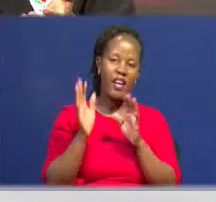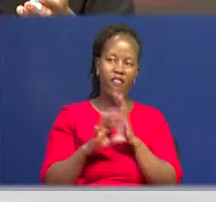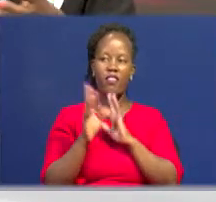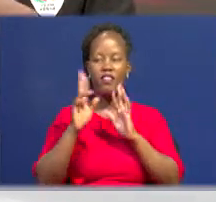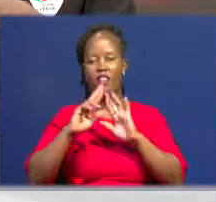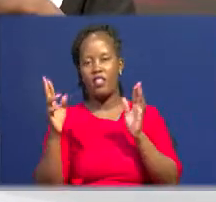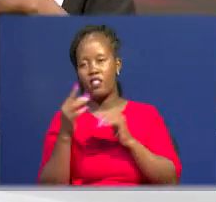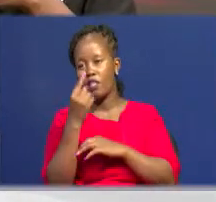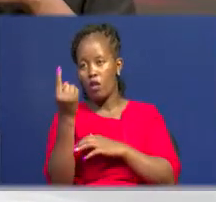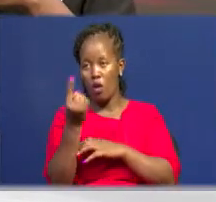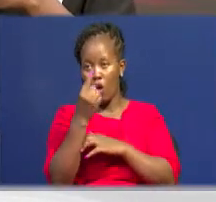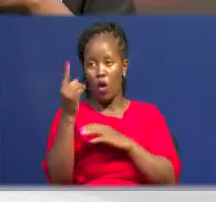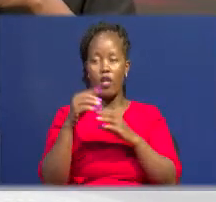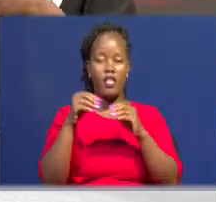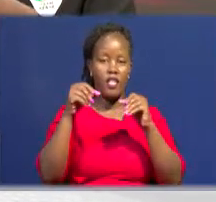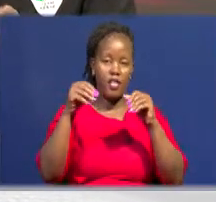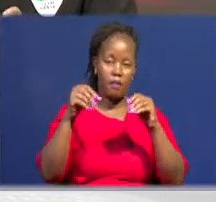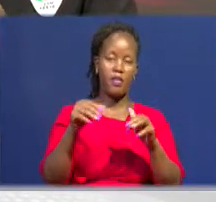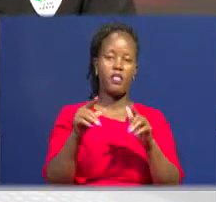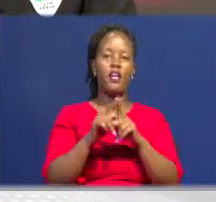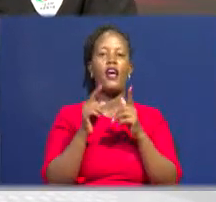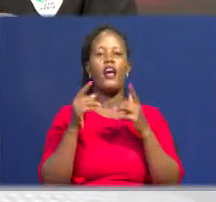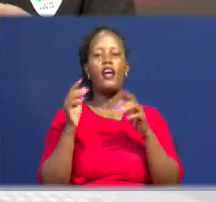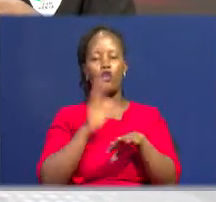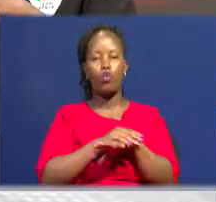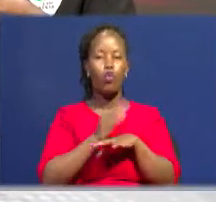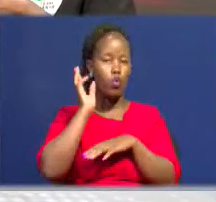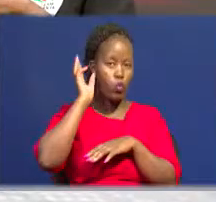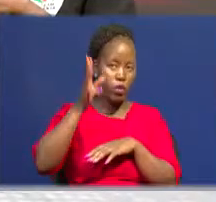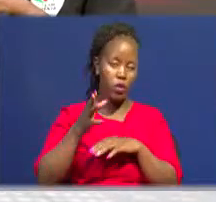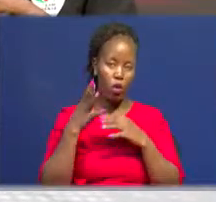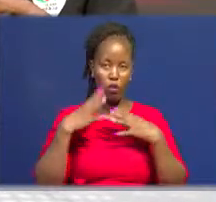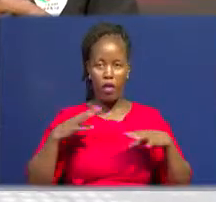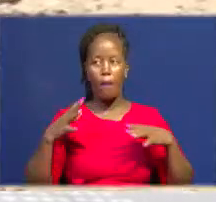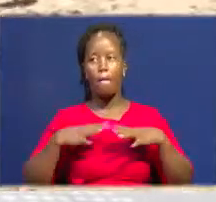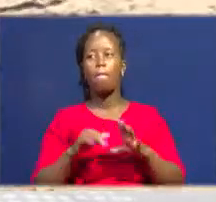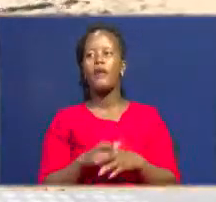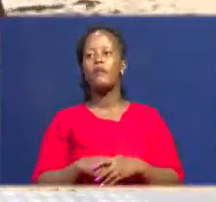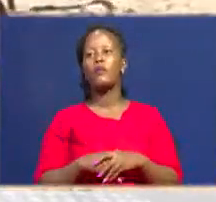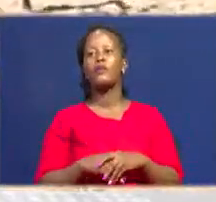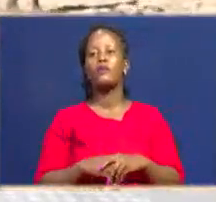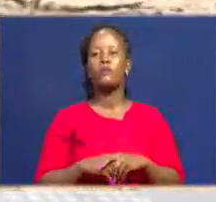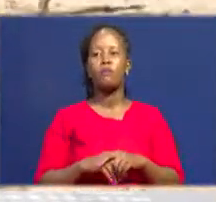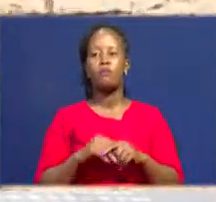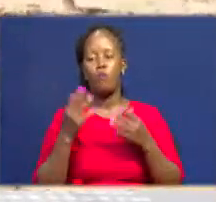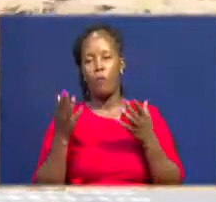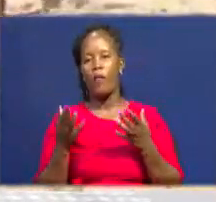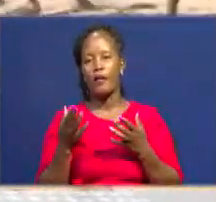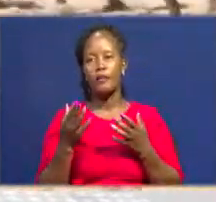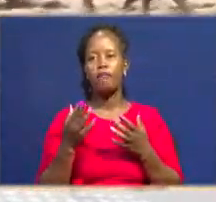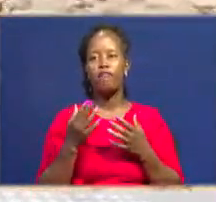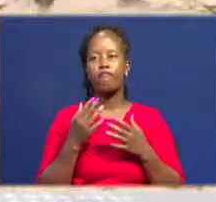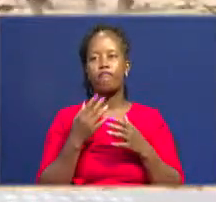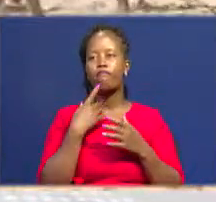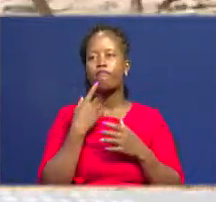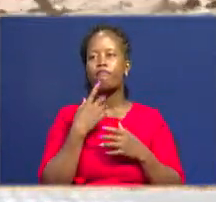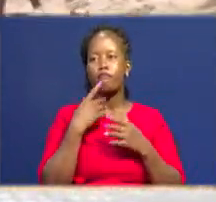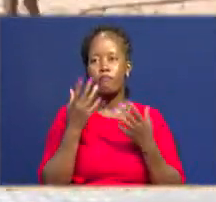the beach and the goodwill of the people, and we can host the world events. So, well, we'll be talking about that